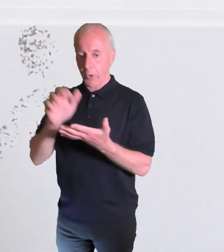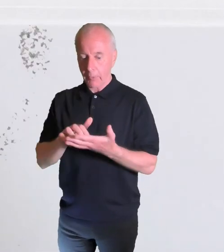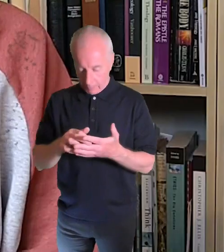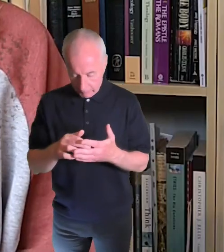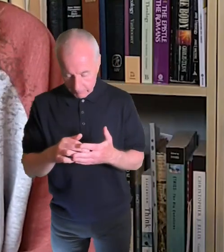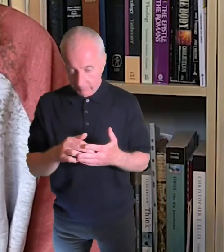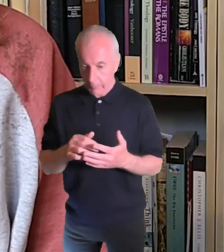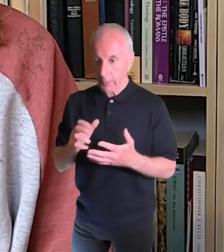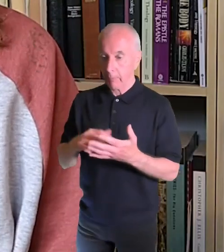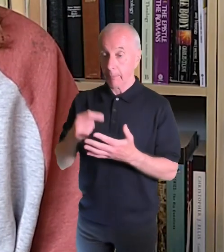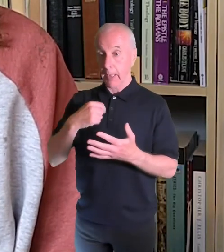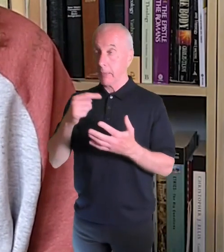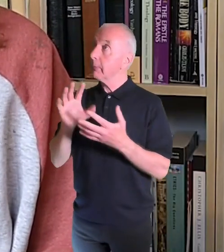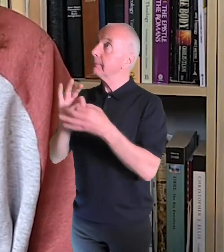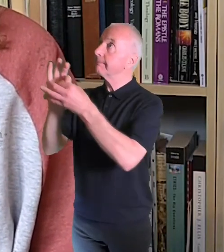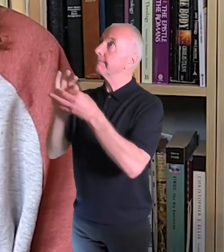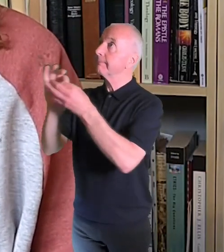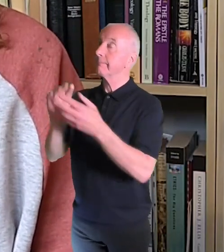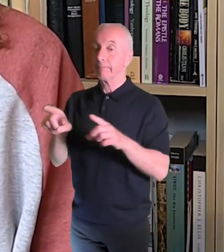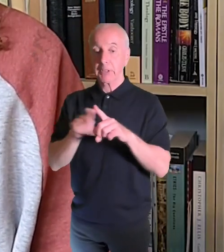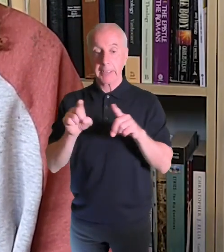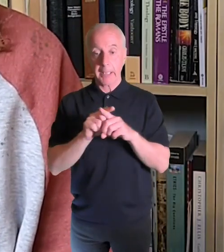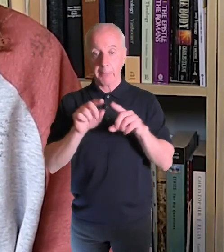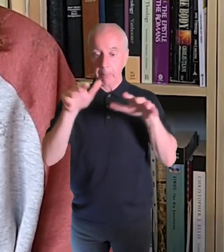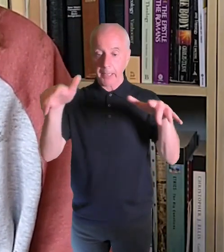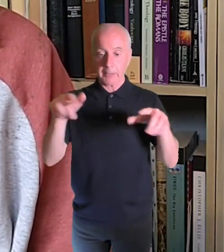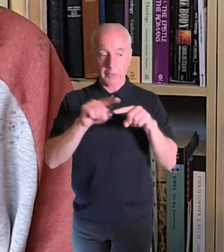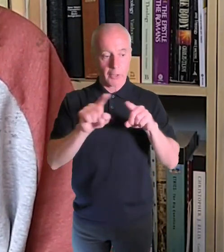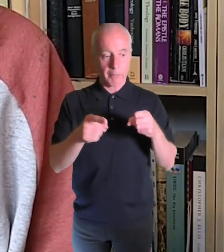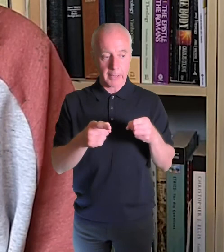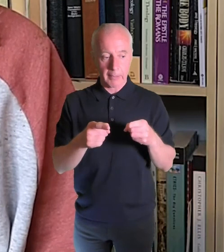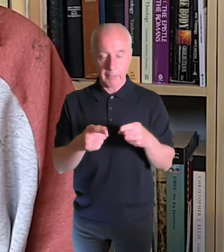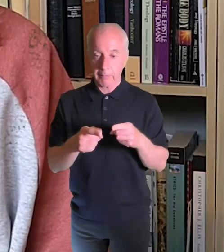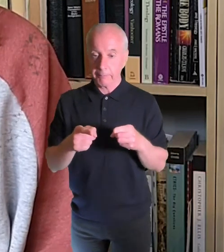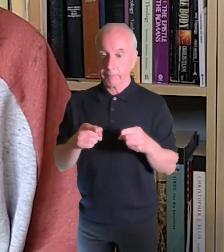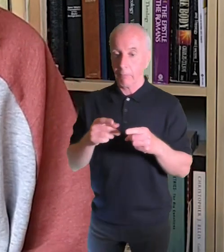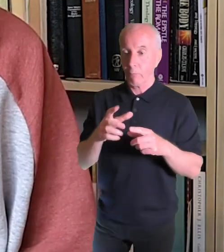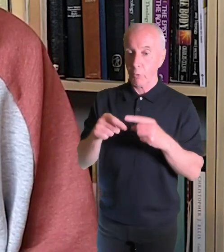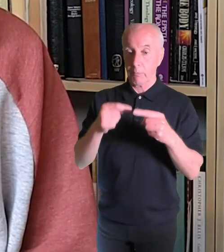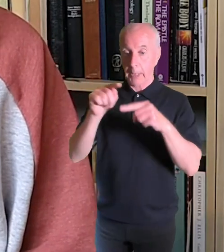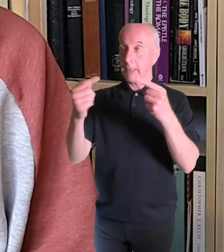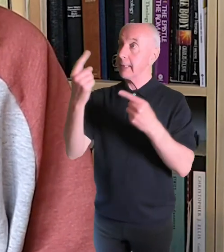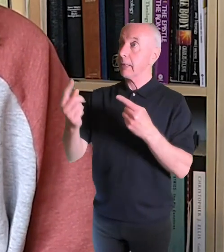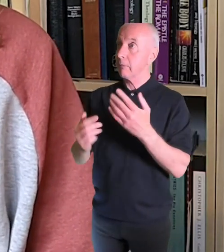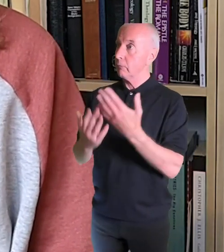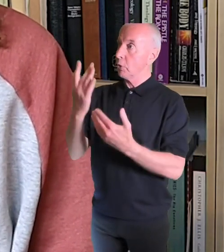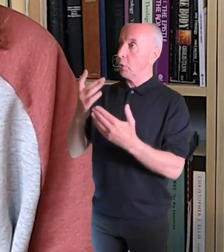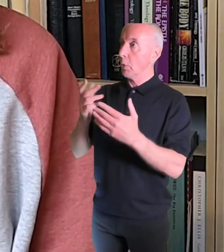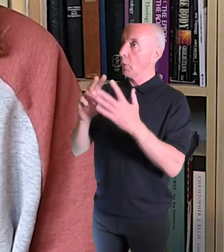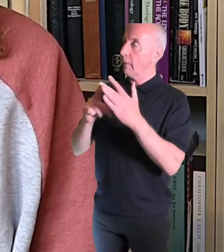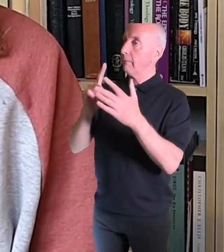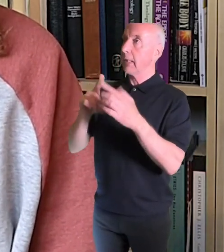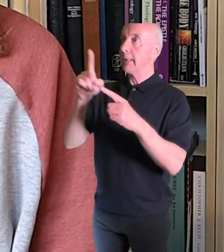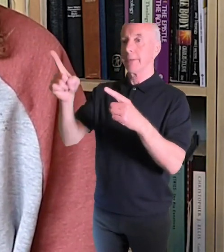you. Just as the branch cannot bear fruit by itself unless it abides in the vine, neither can you unless